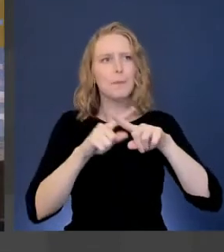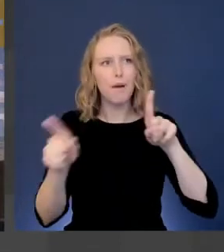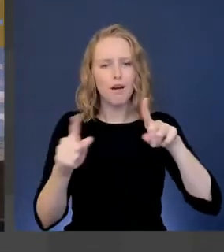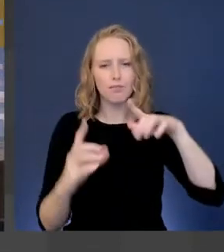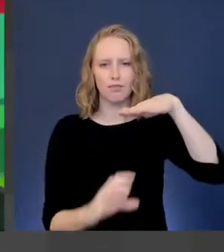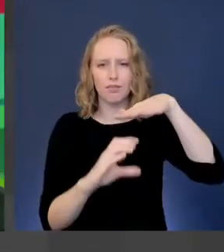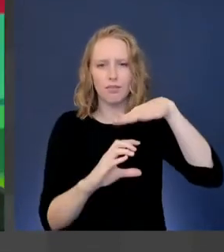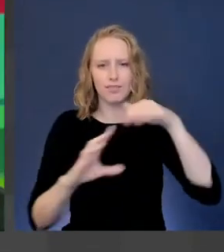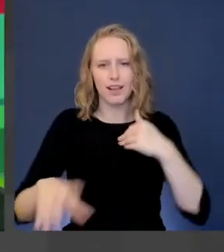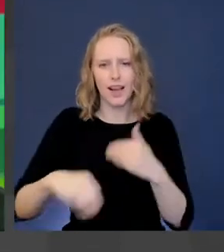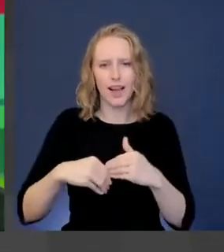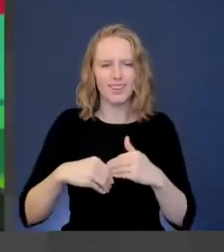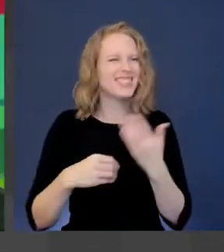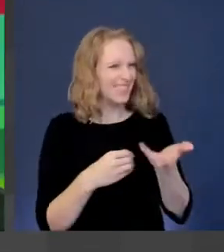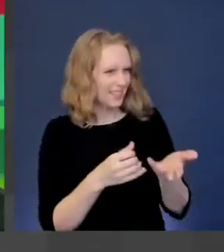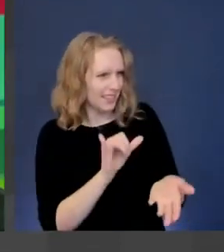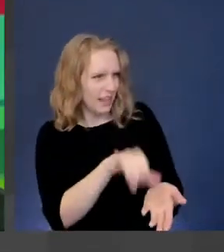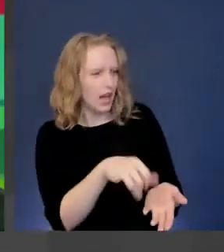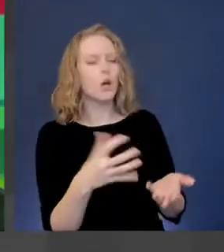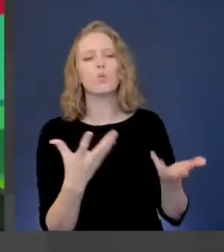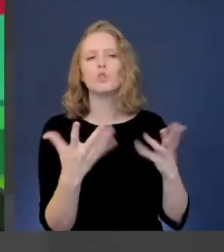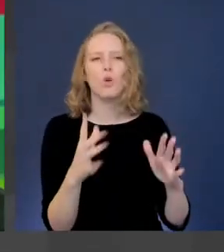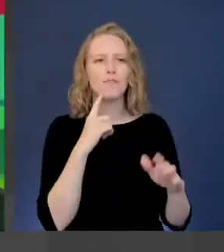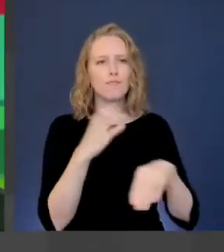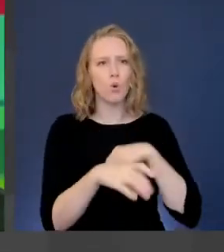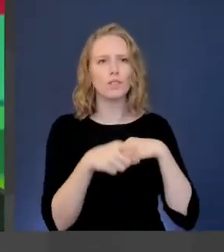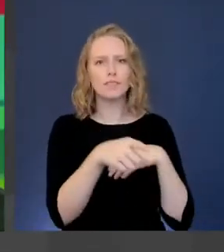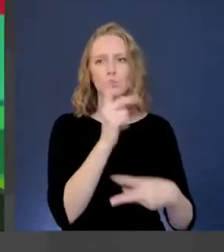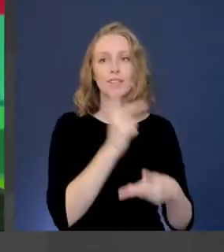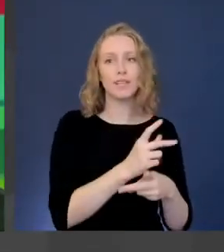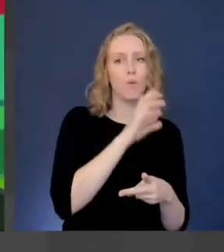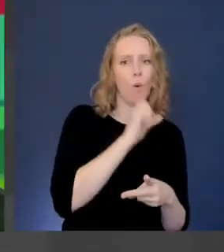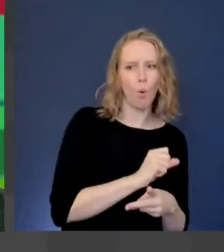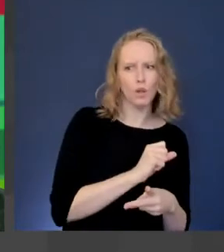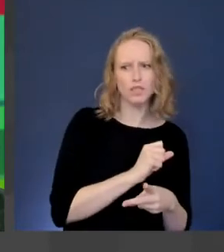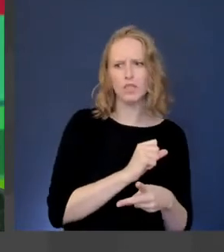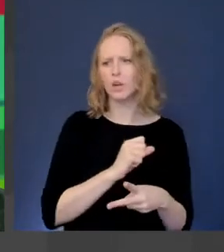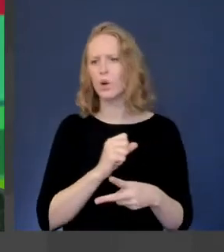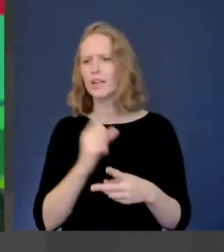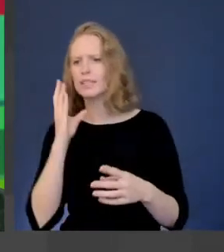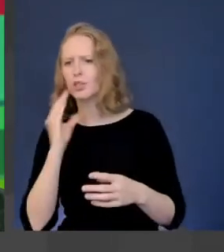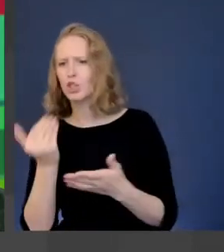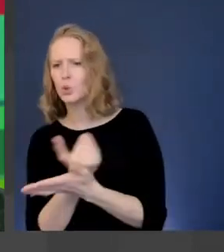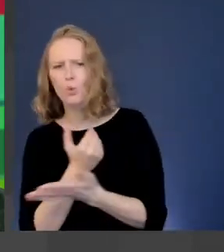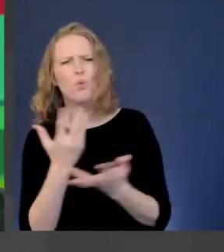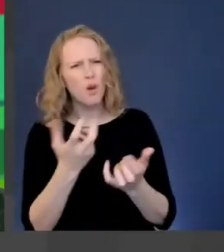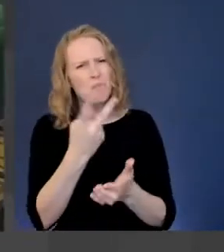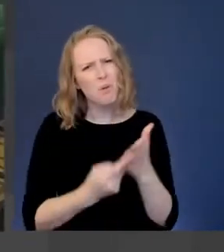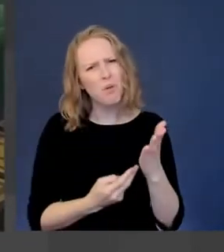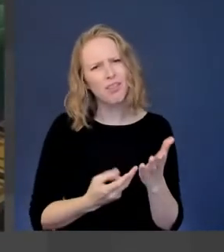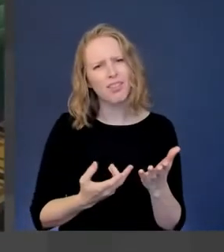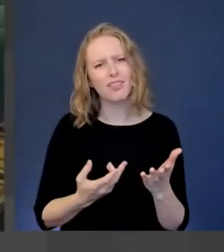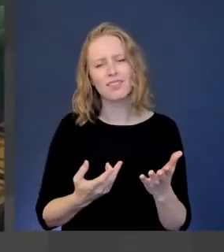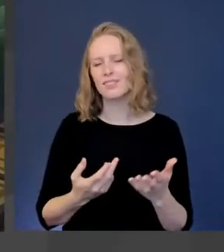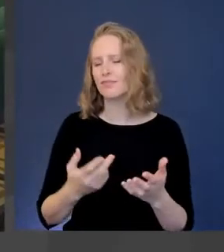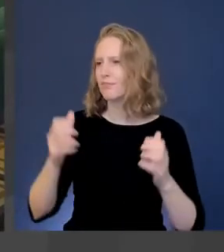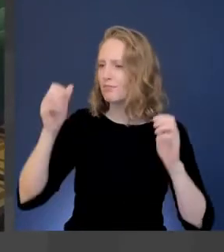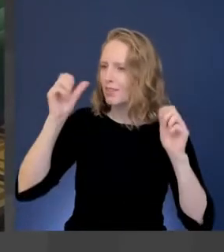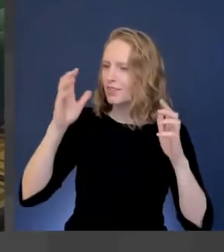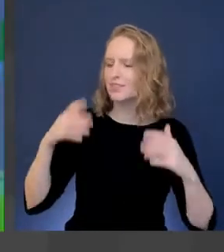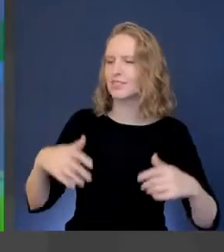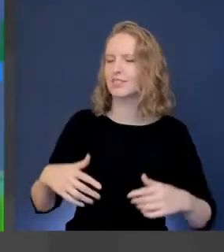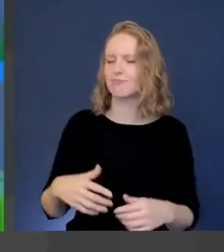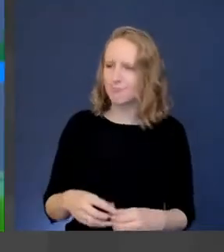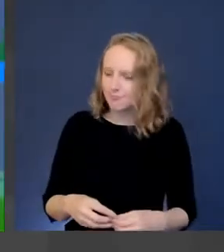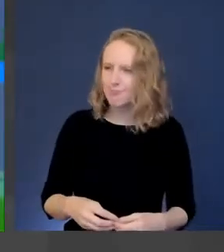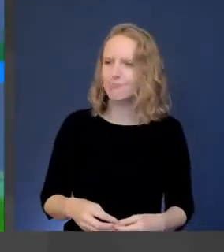have to pick between just the new or just the old. So we want them to be able to experience both things in the same world. That's amazing. Throughout the show, we're going